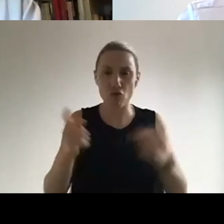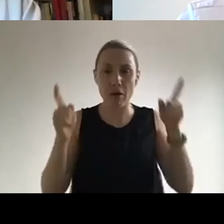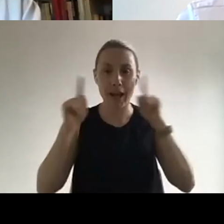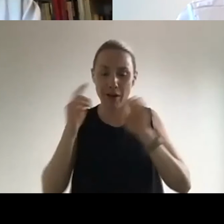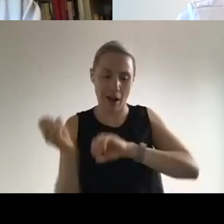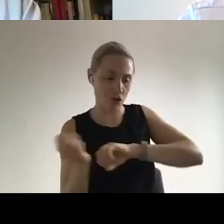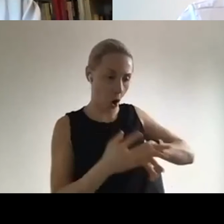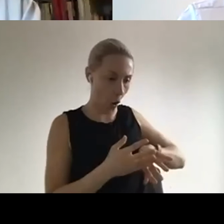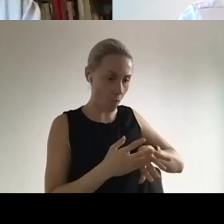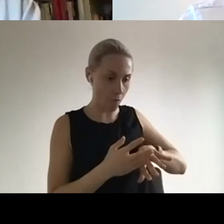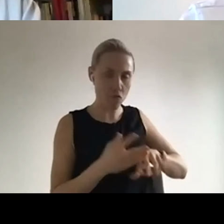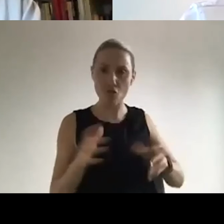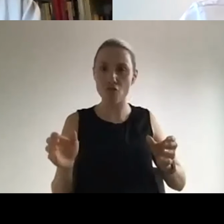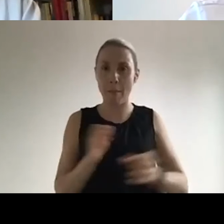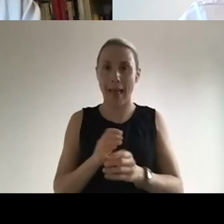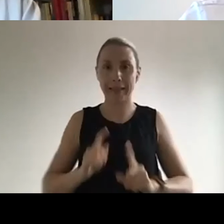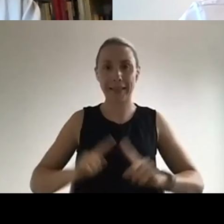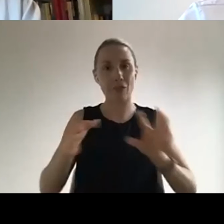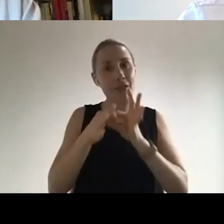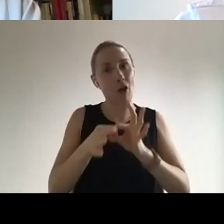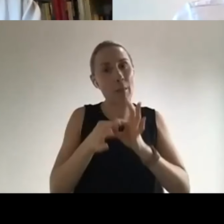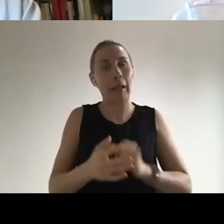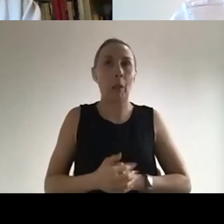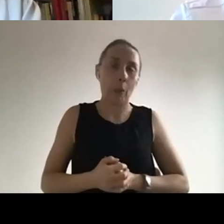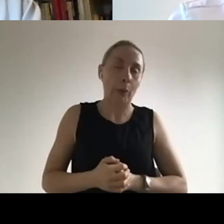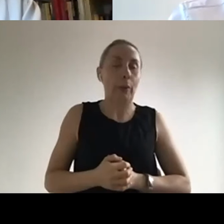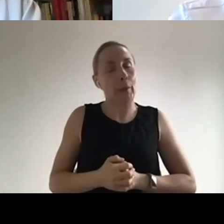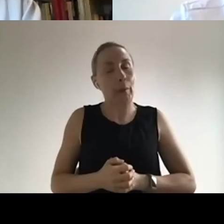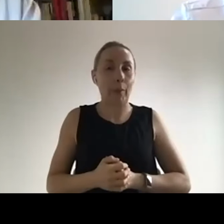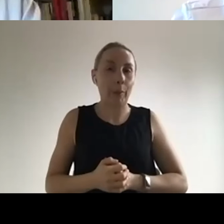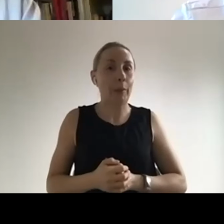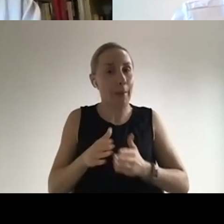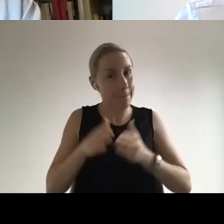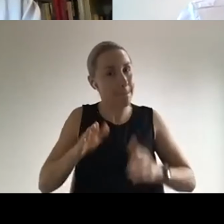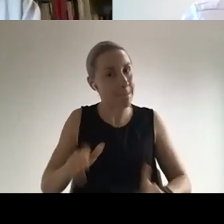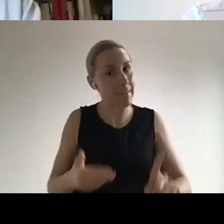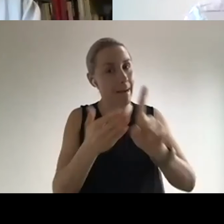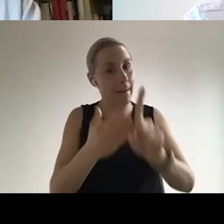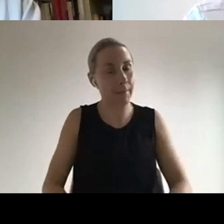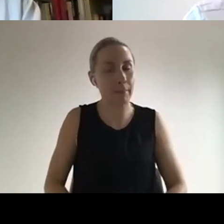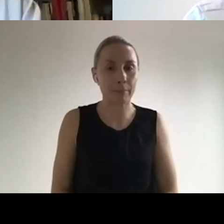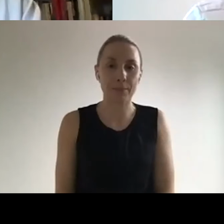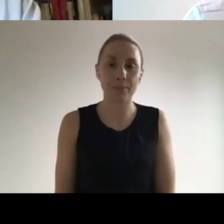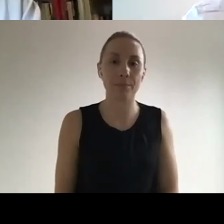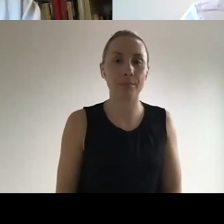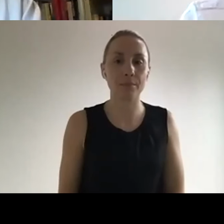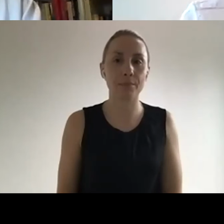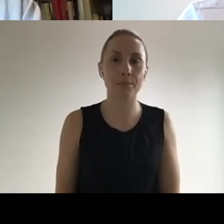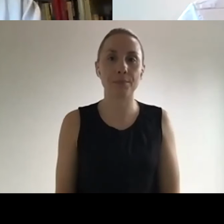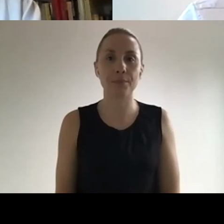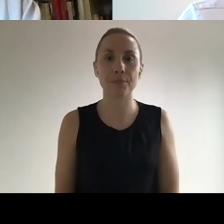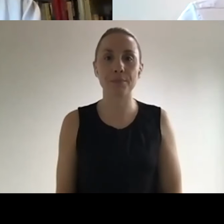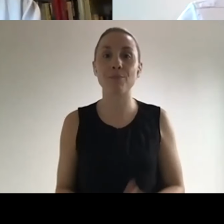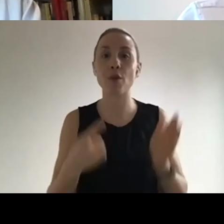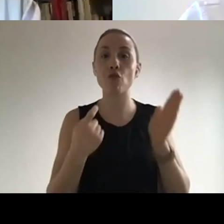Okay, thanks, Anne. So actually, Hugh, so I have a question myself actually for